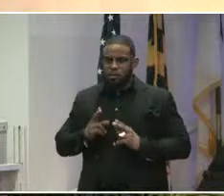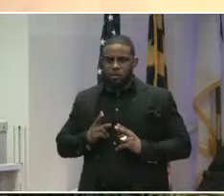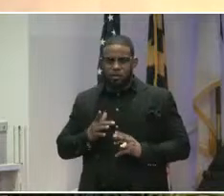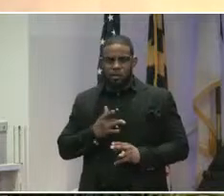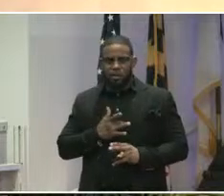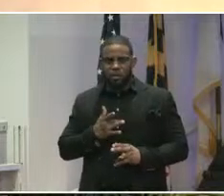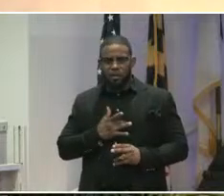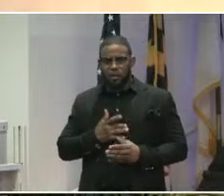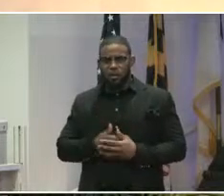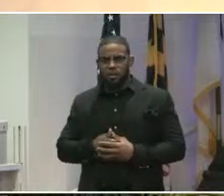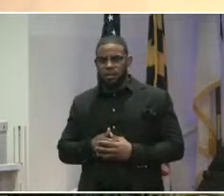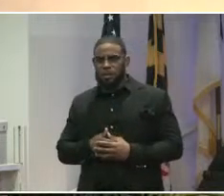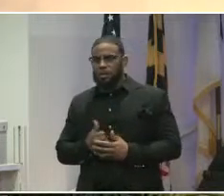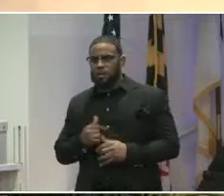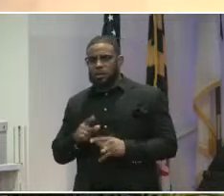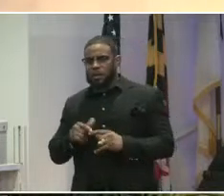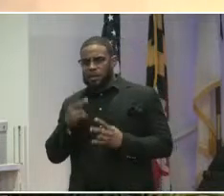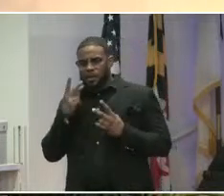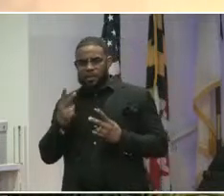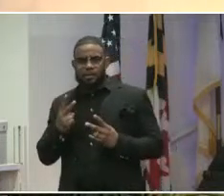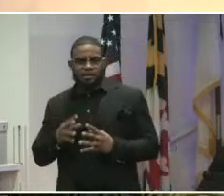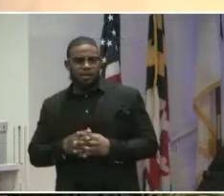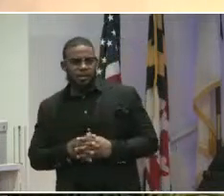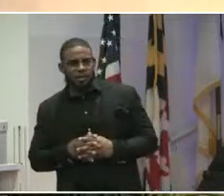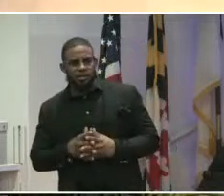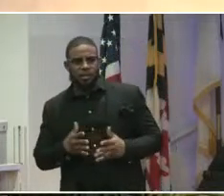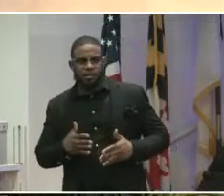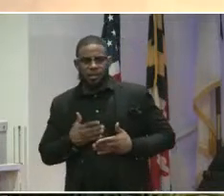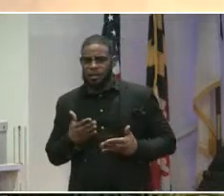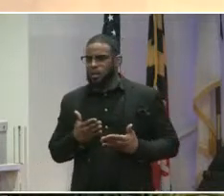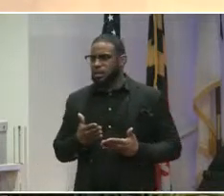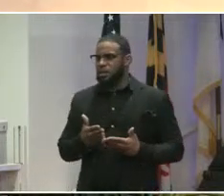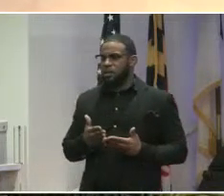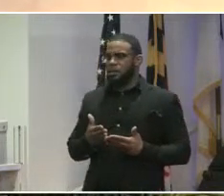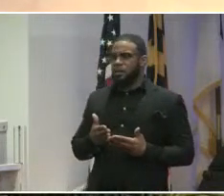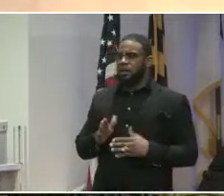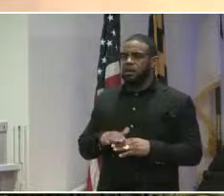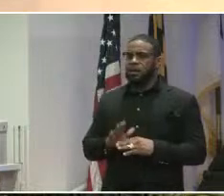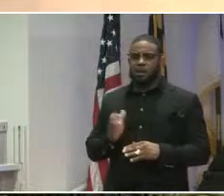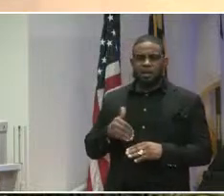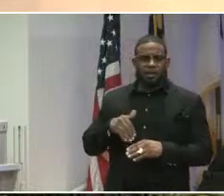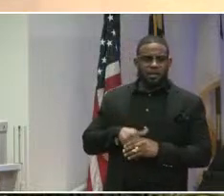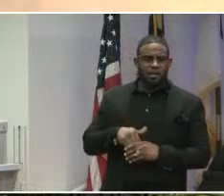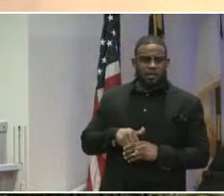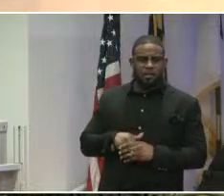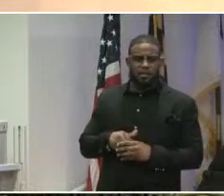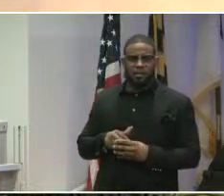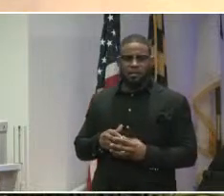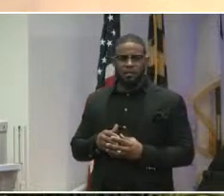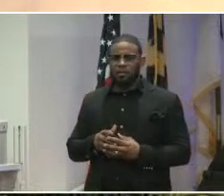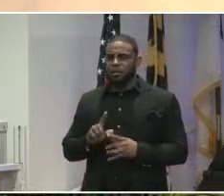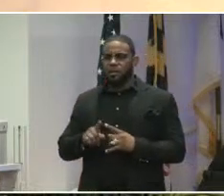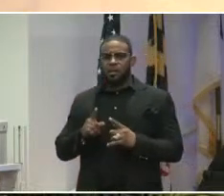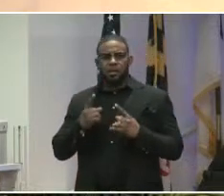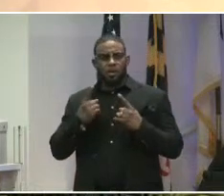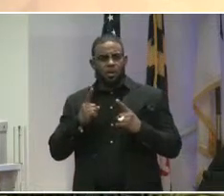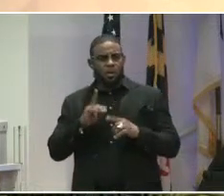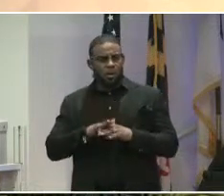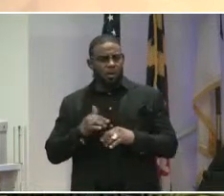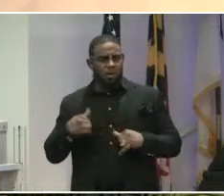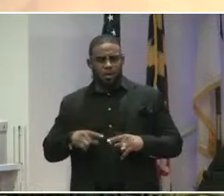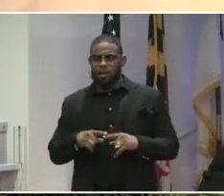heart. We can't see it happening on our inside, but it's working on